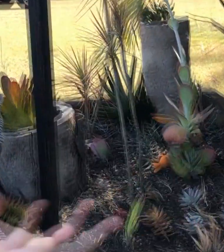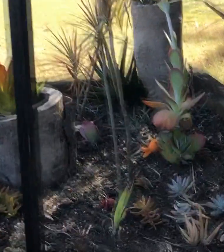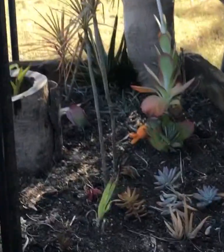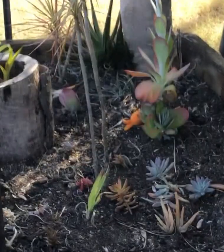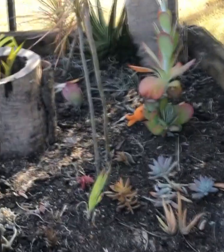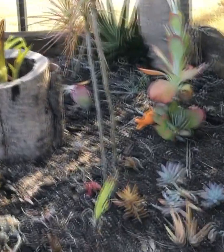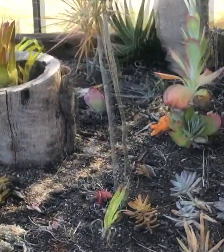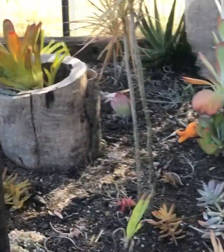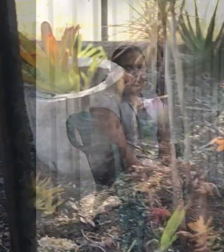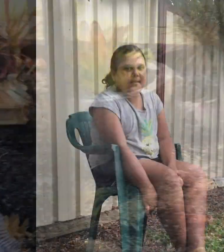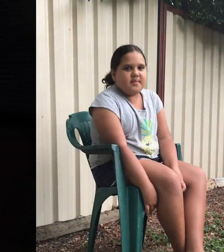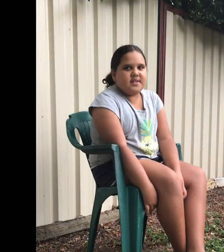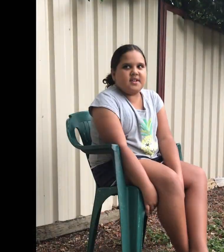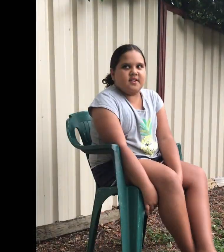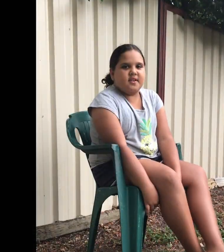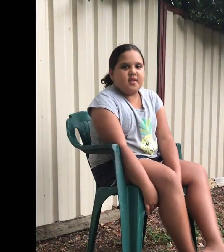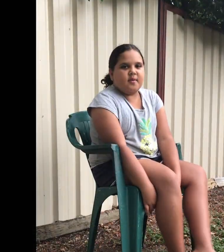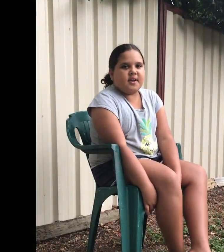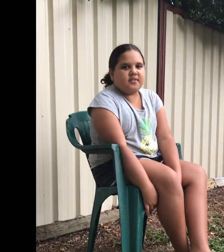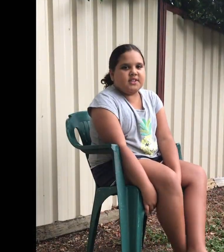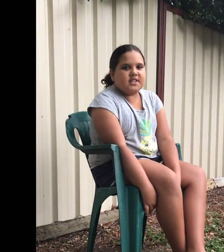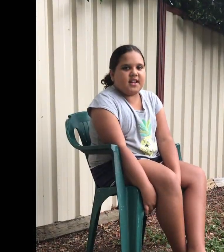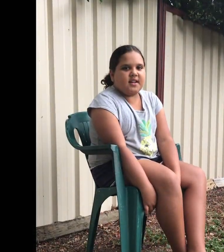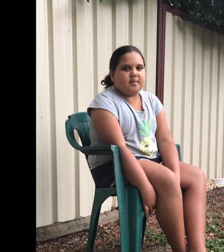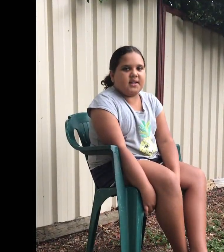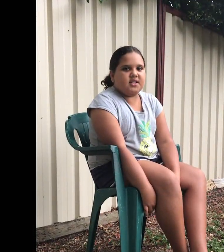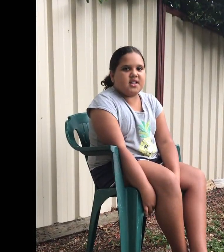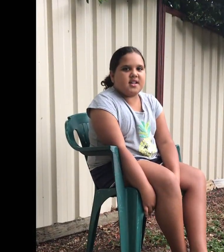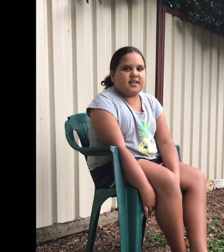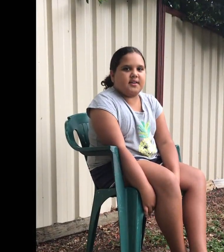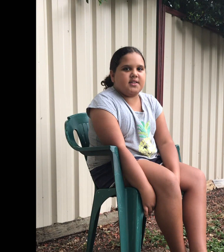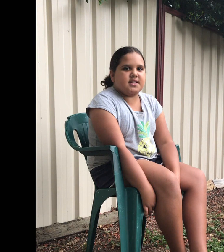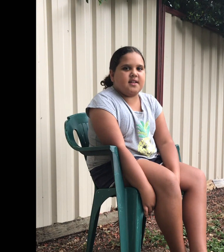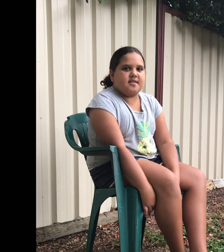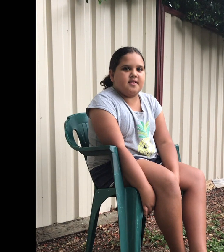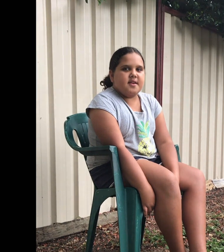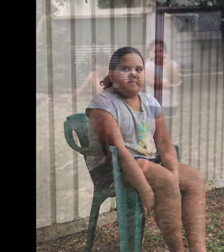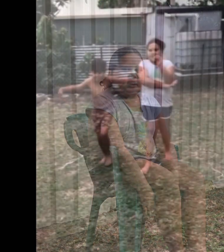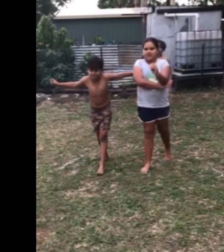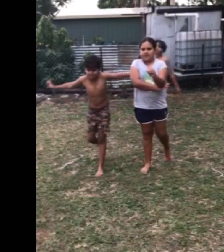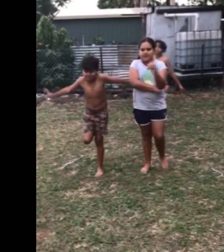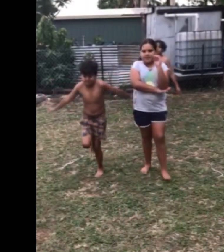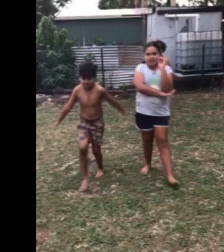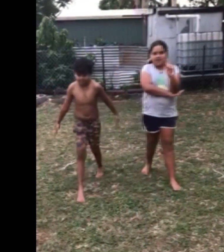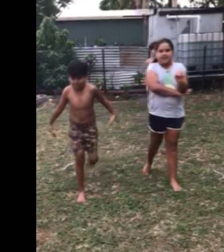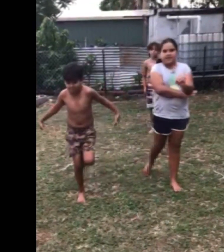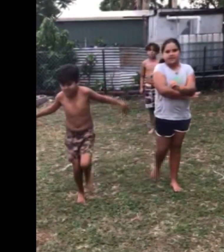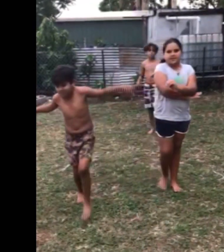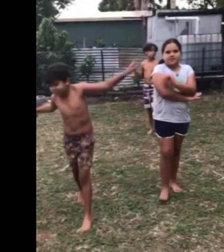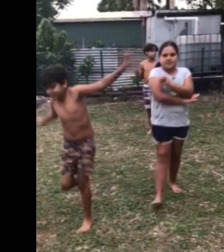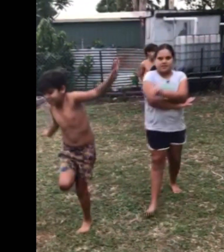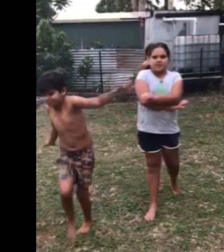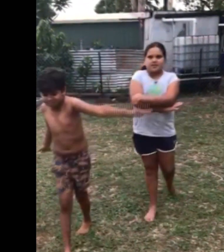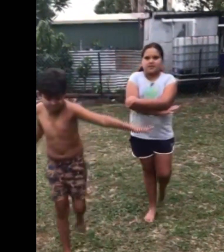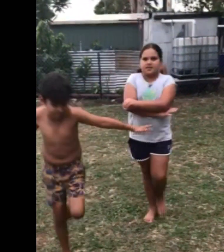is my garden. Minide. What I've just said in Manindali language is hello. Me and my brothers like to